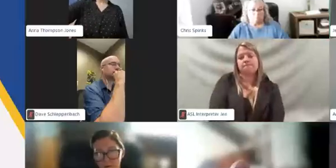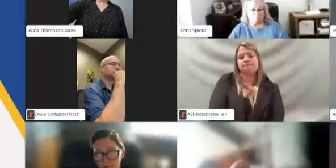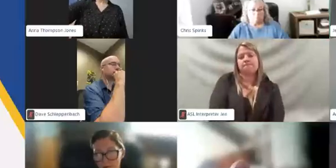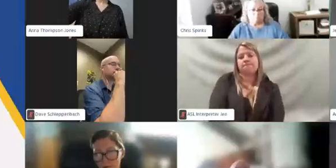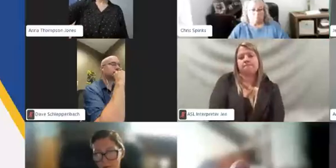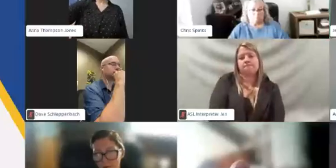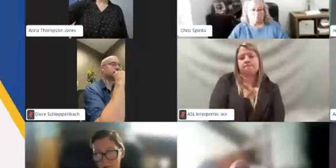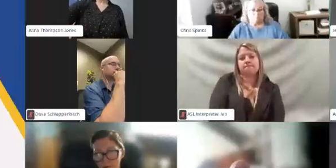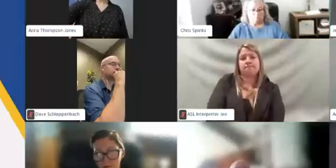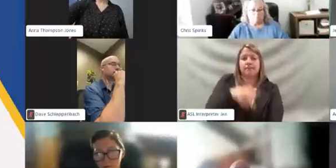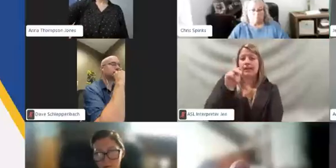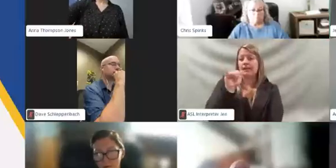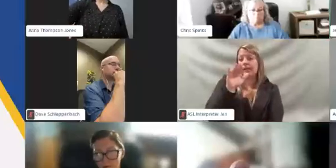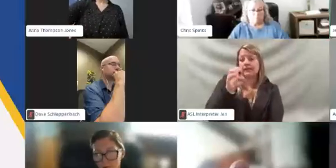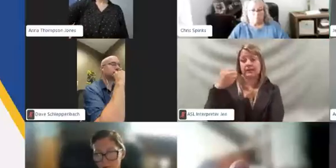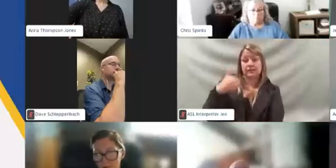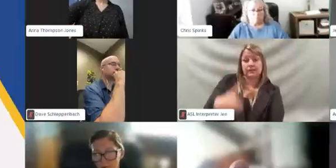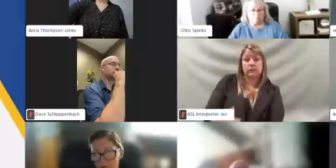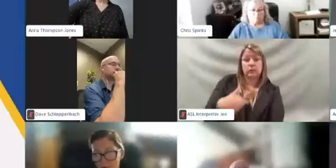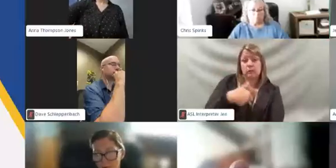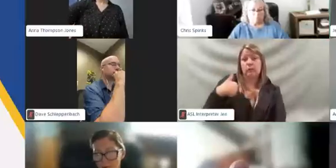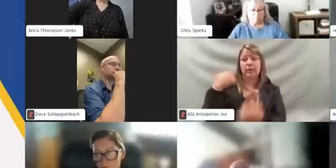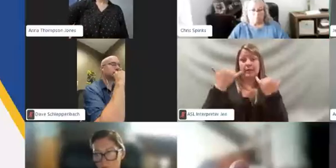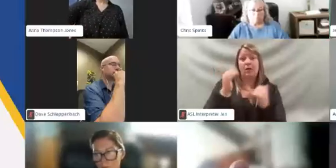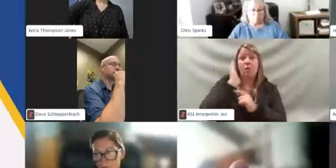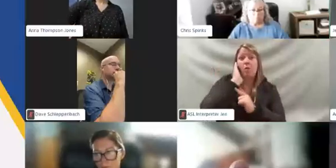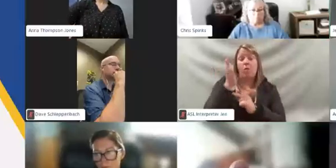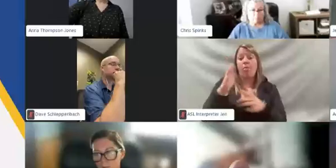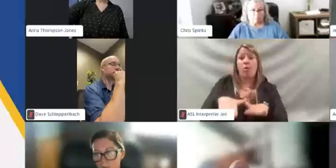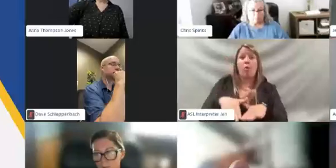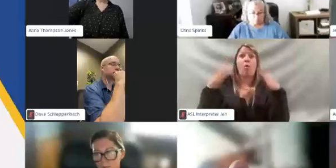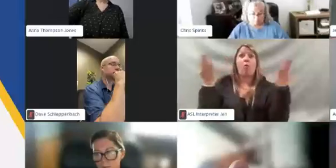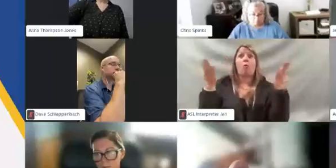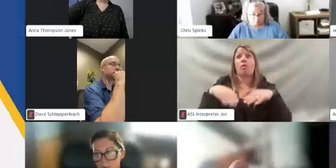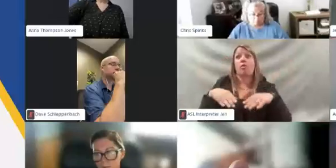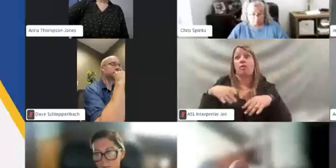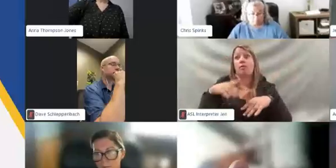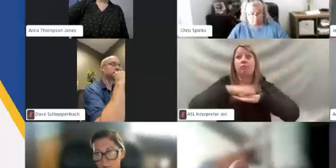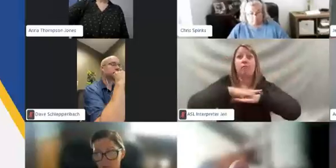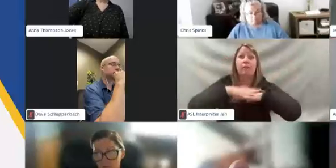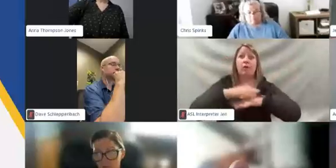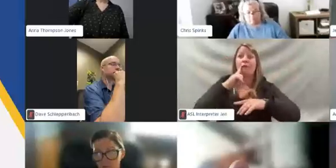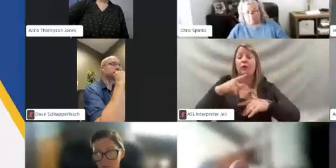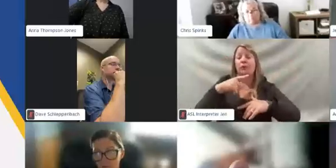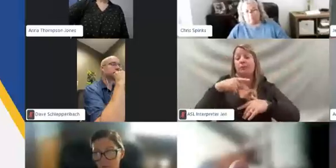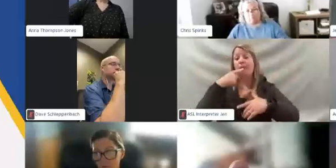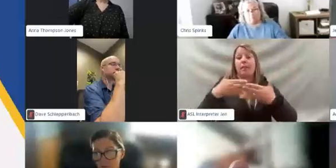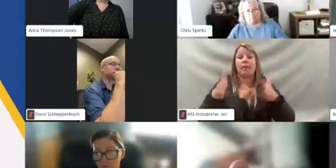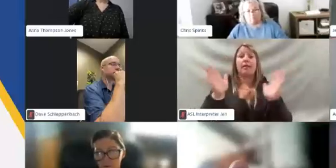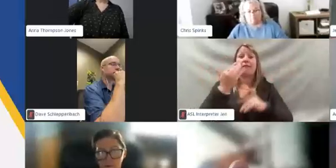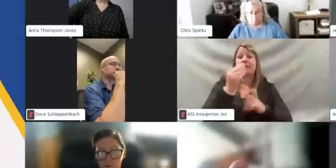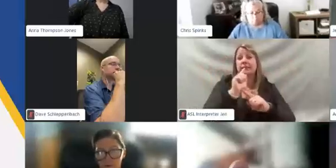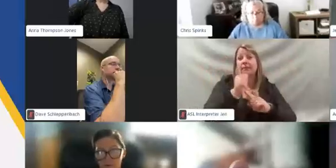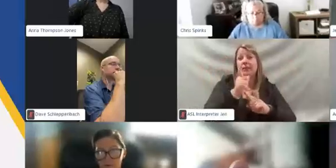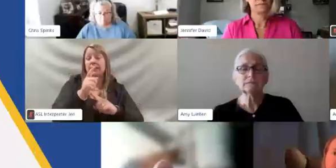All right, this is Casey. So we are now going to open the floor for public comments for 15